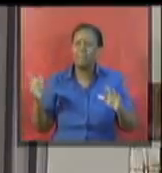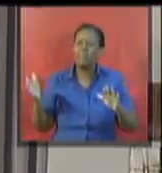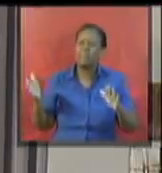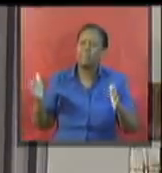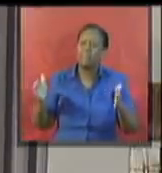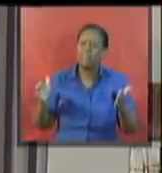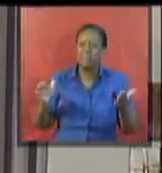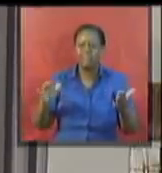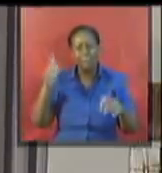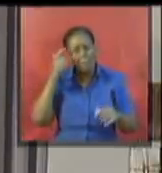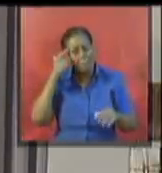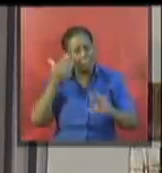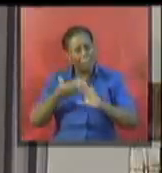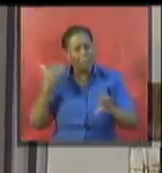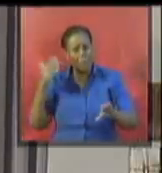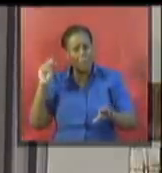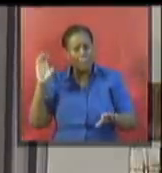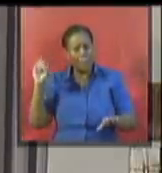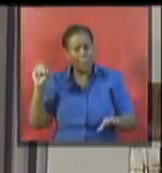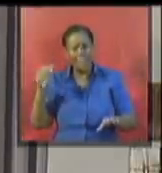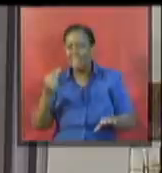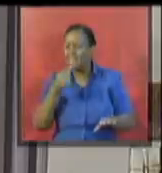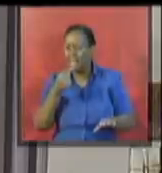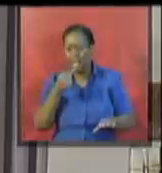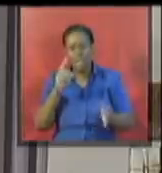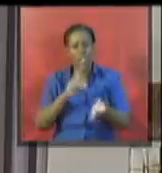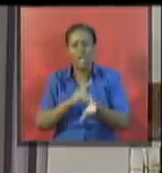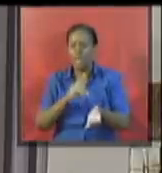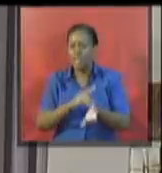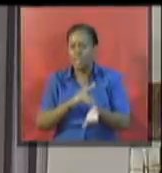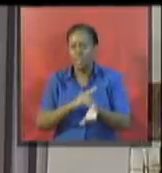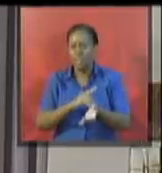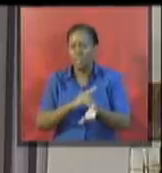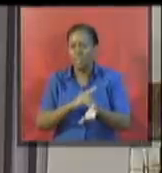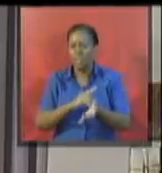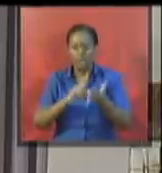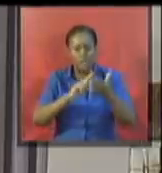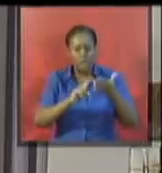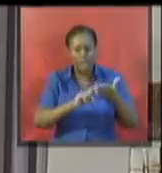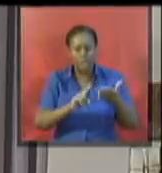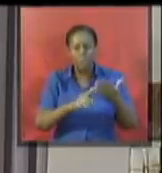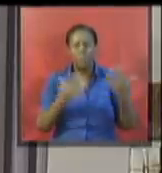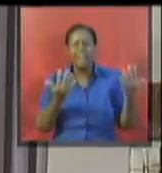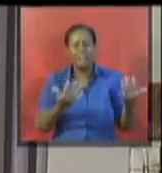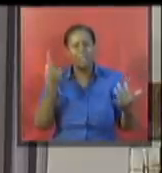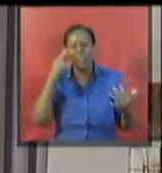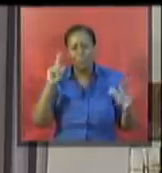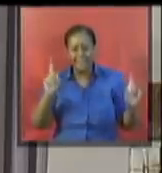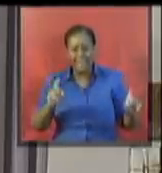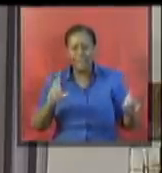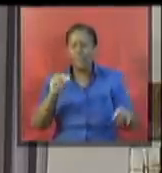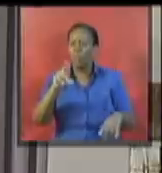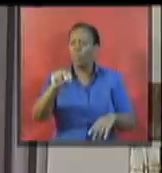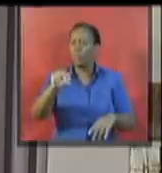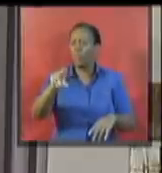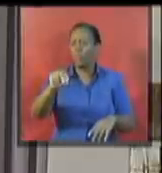tests. If a patient presents, the patient gets all their treatment based on their